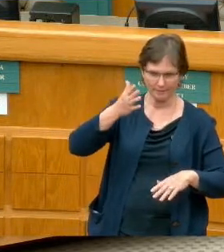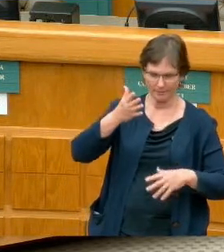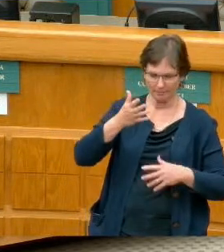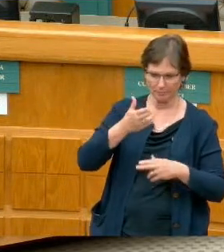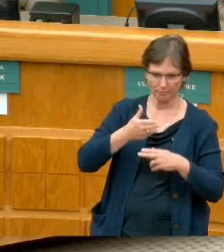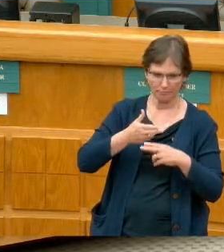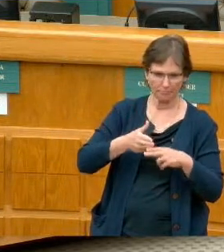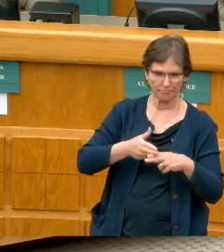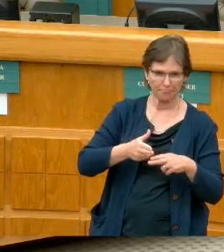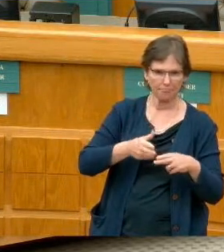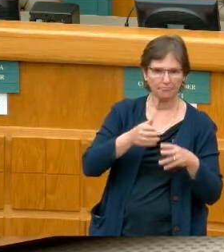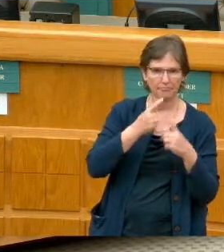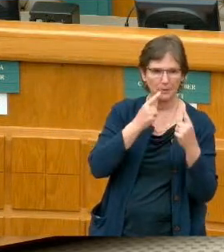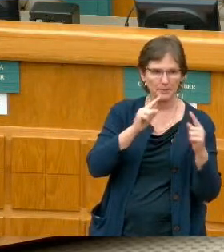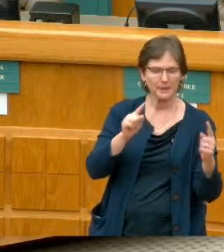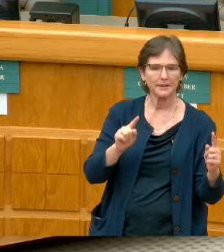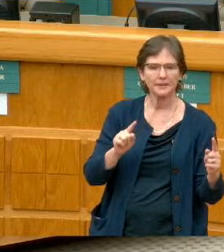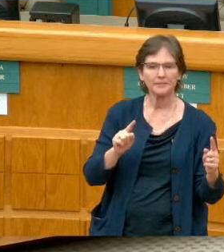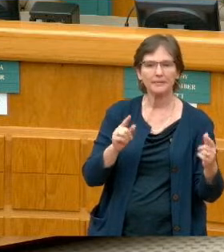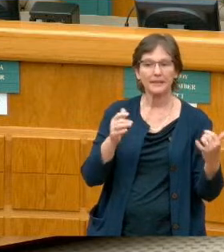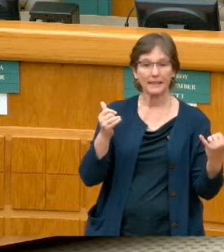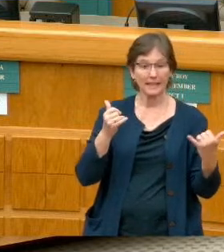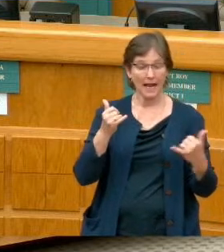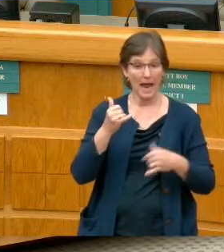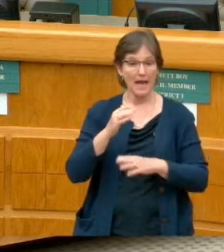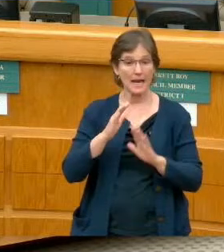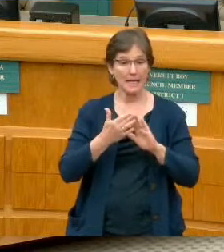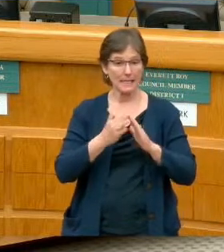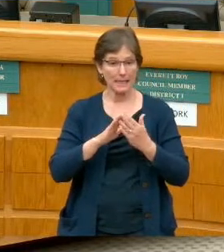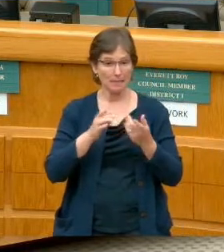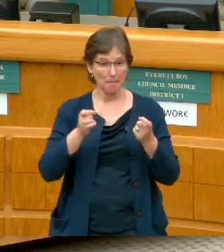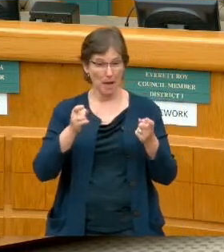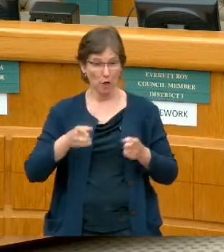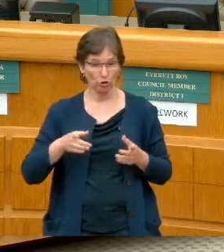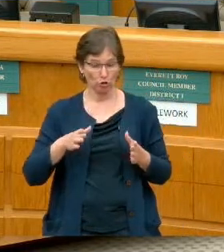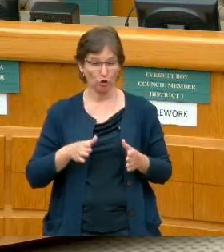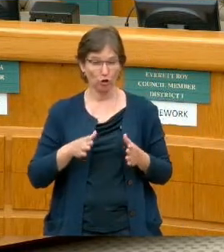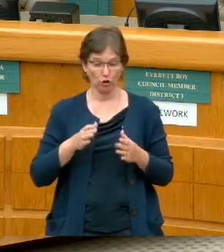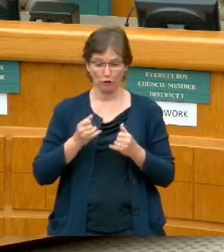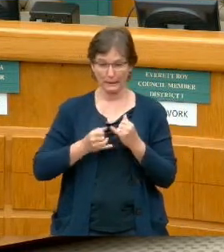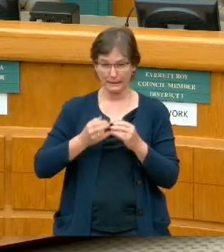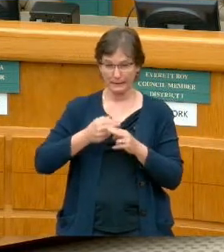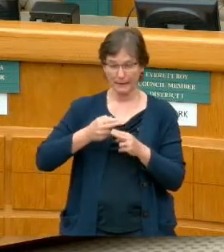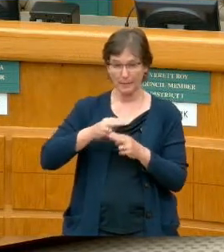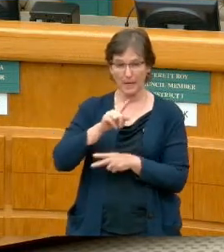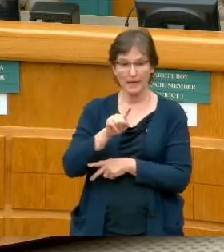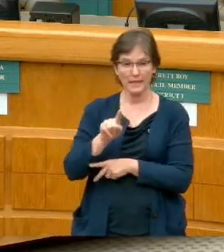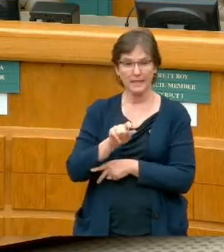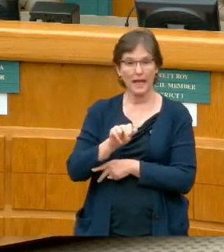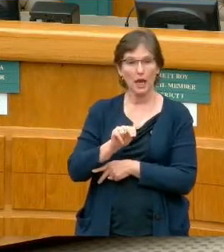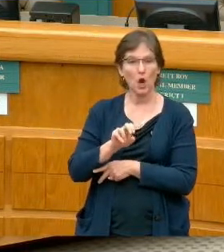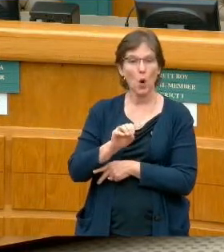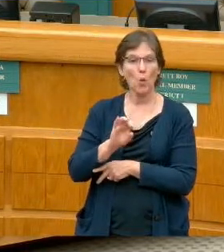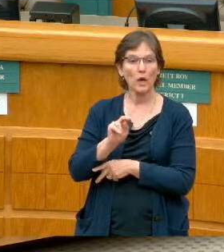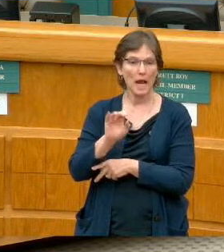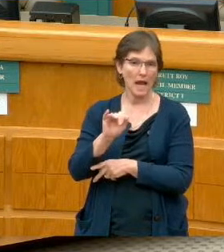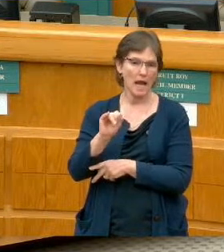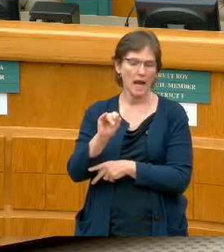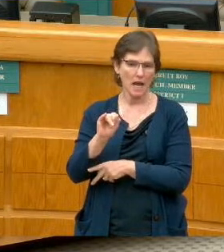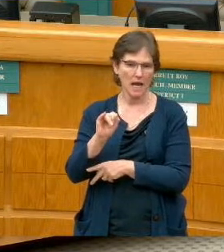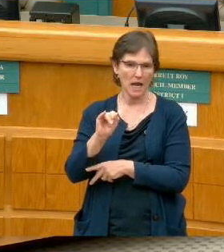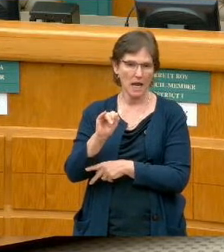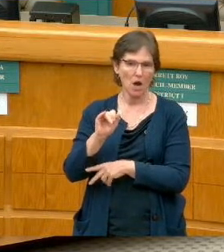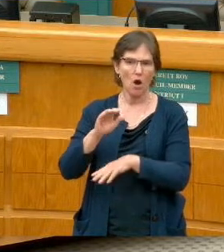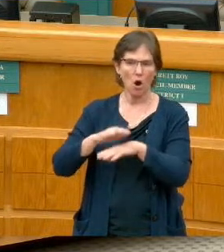today. City Manager Zanoni is on a conference call, and I believe it's dealing with potential weather